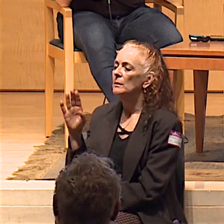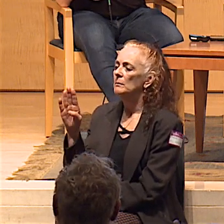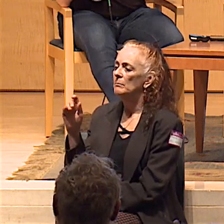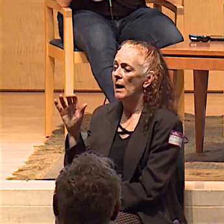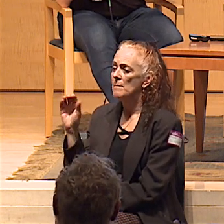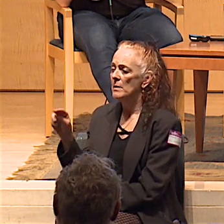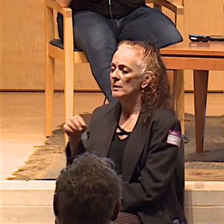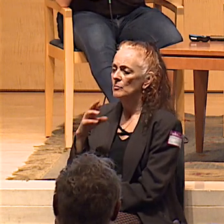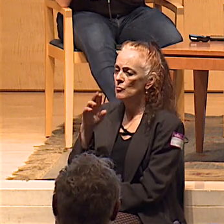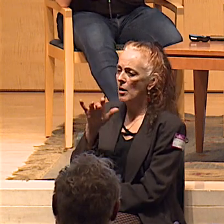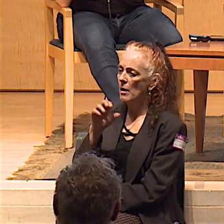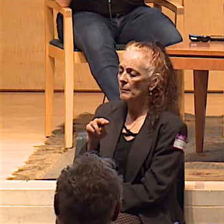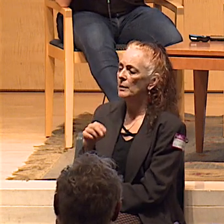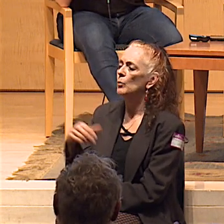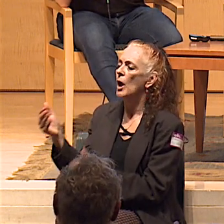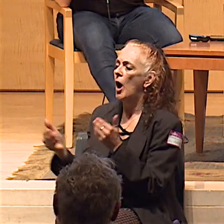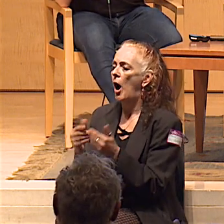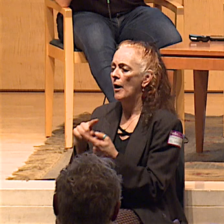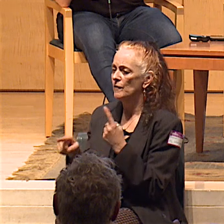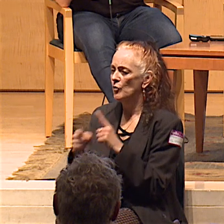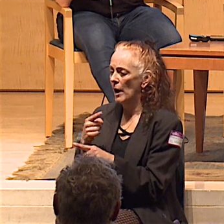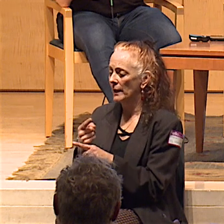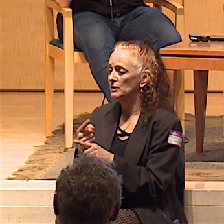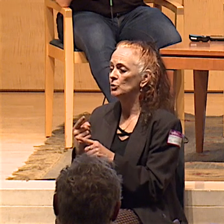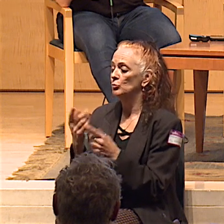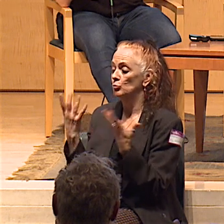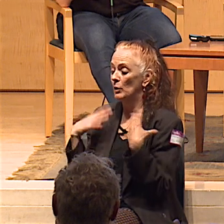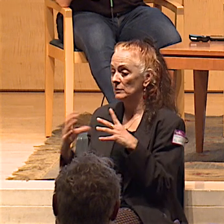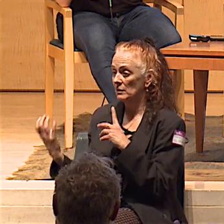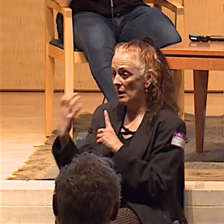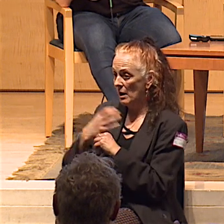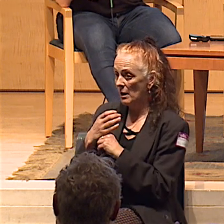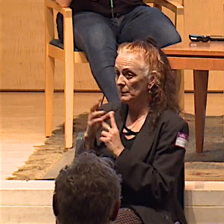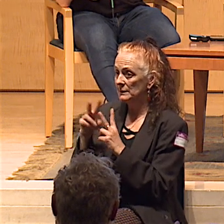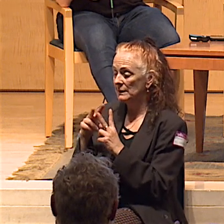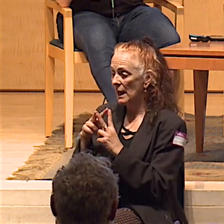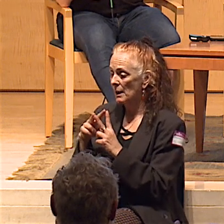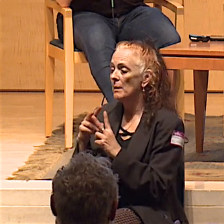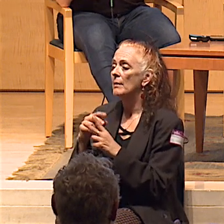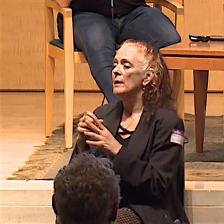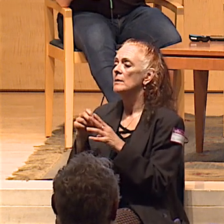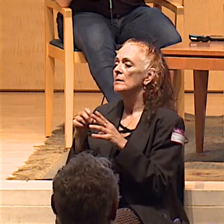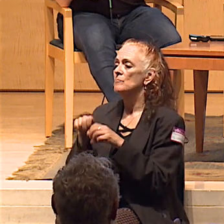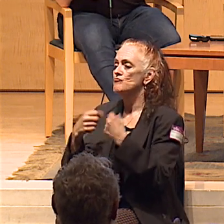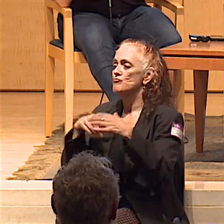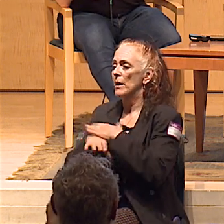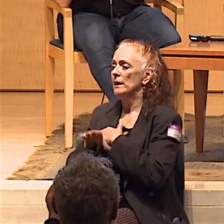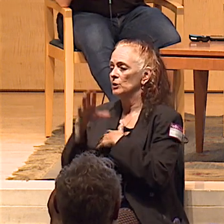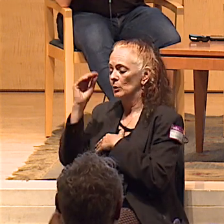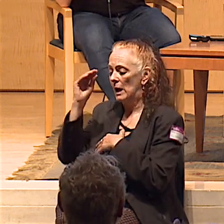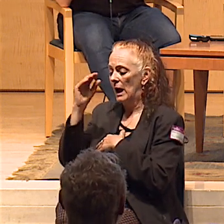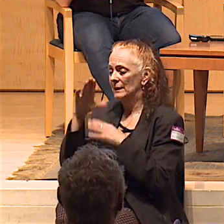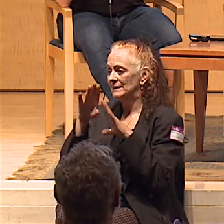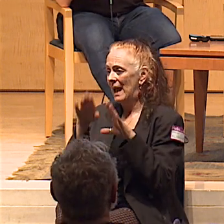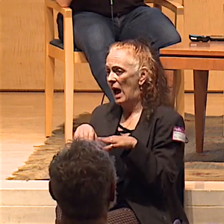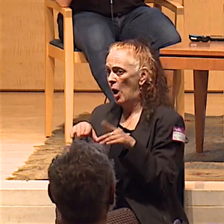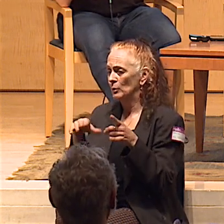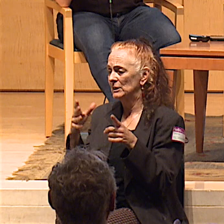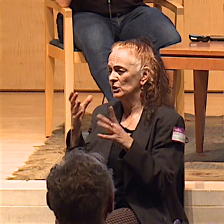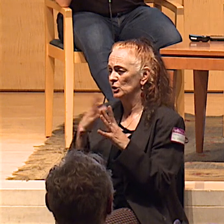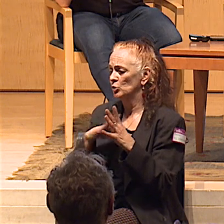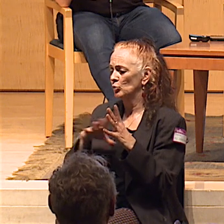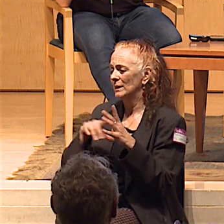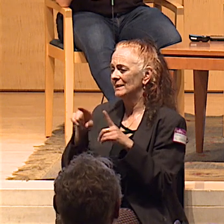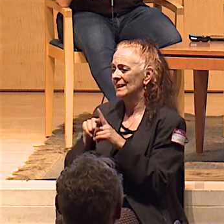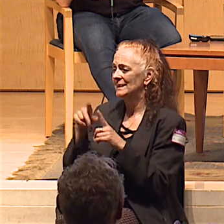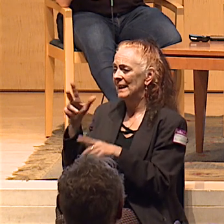dress up as Batman and Robin and break into this guy's house, who was dressed as Evil Bear Man. And Evil Bear Man sprayed them with